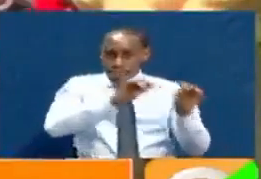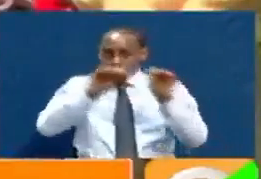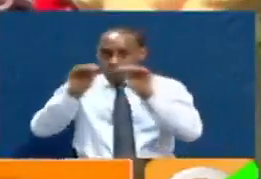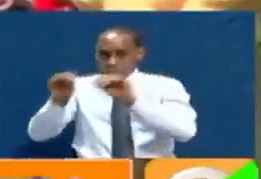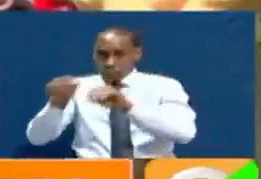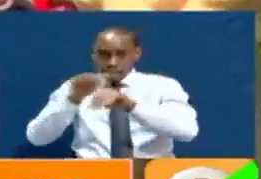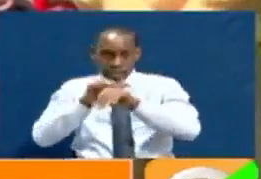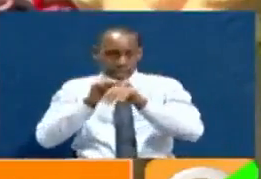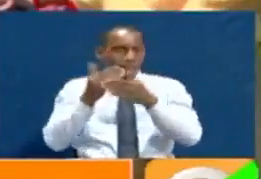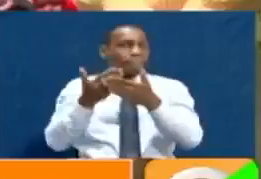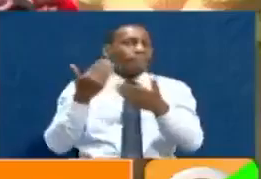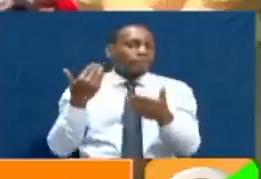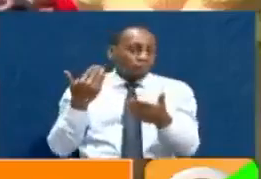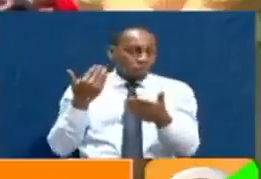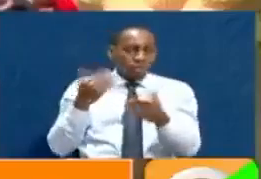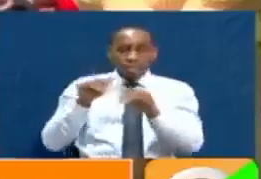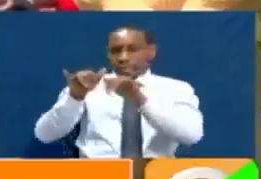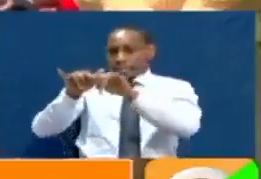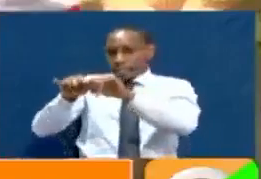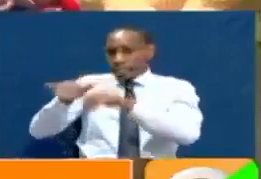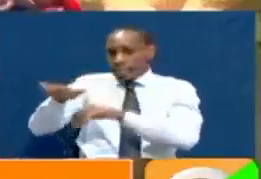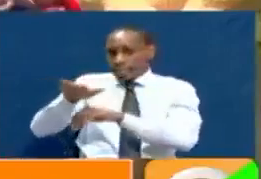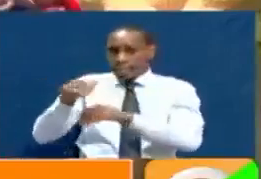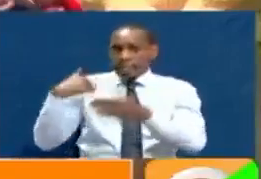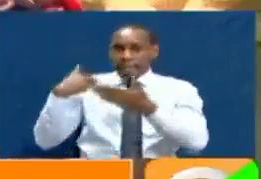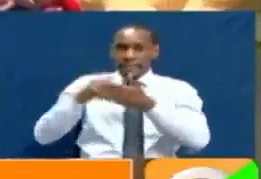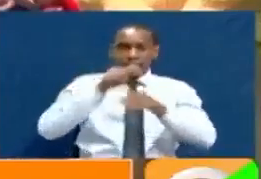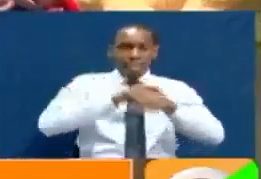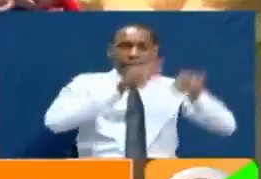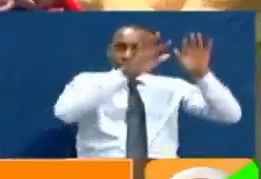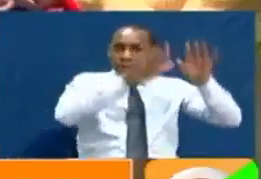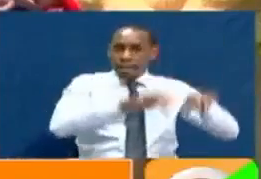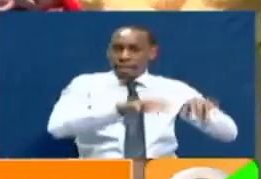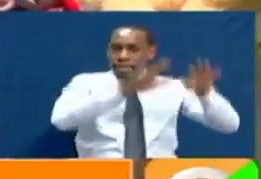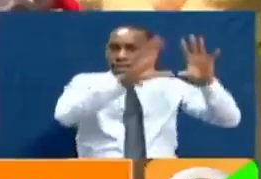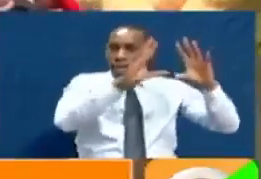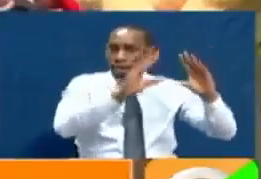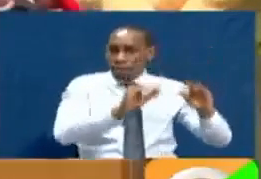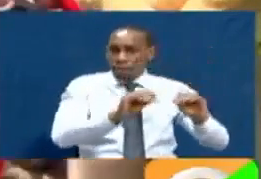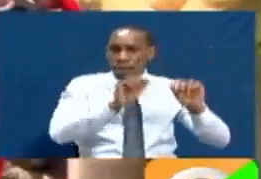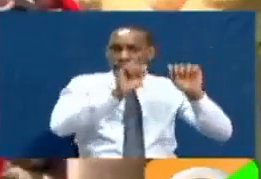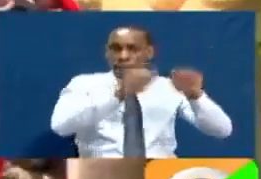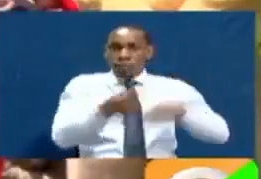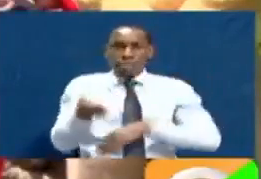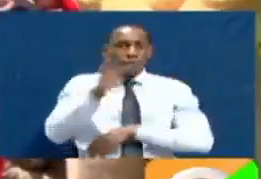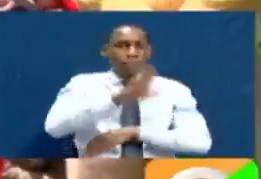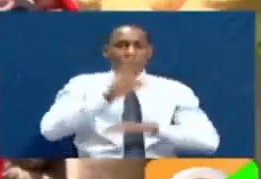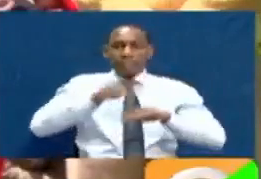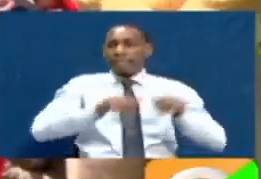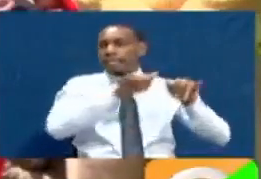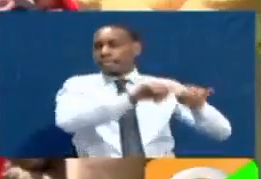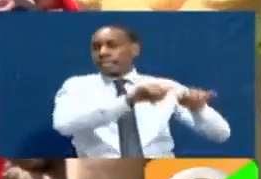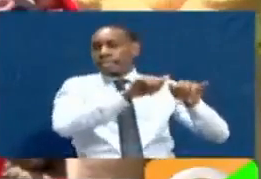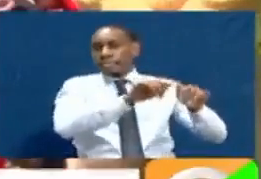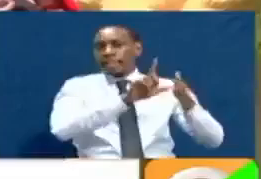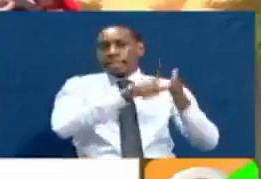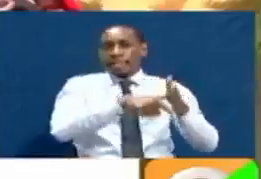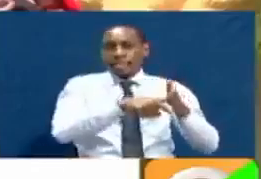kwa muda, wakae mahali mpaka mvua uishe, ndio waweze kurudi badala ya kukaa.